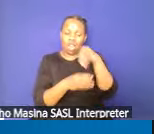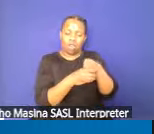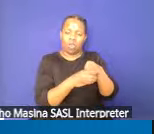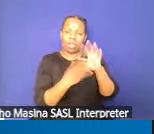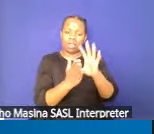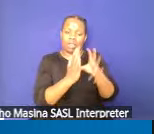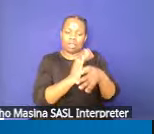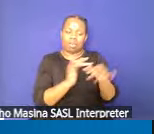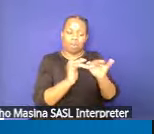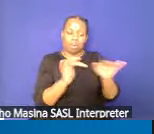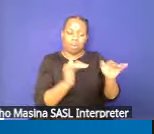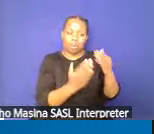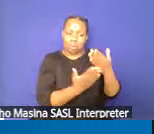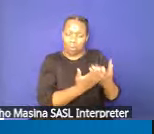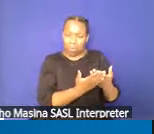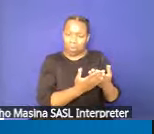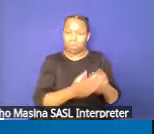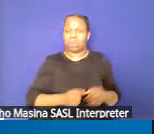disabilities.